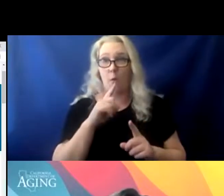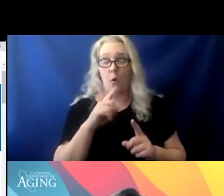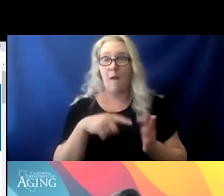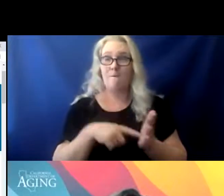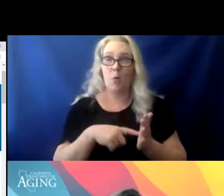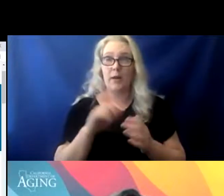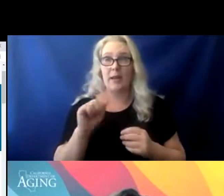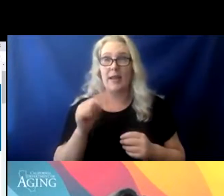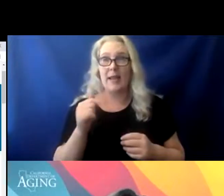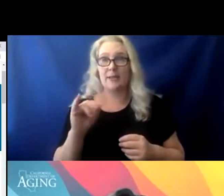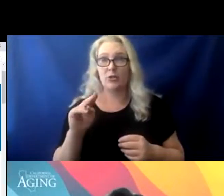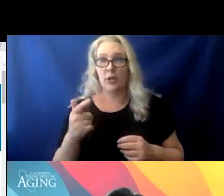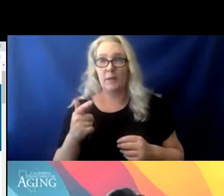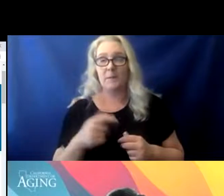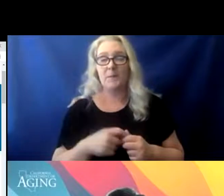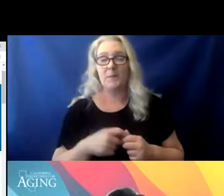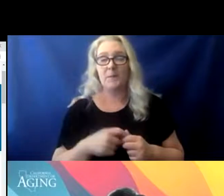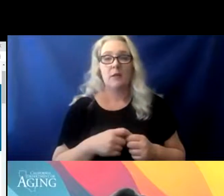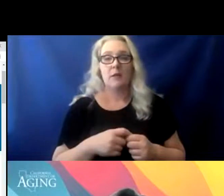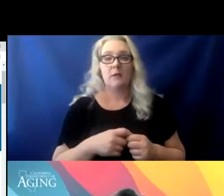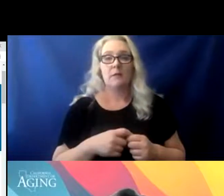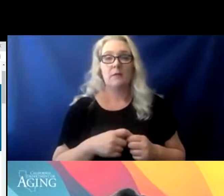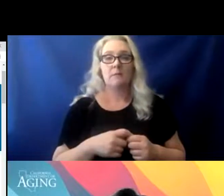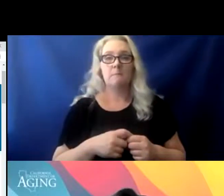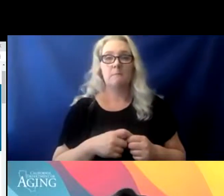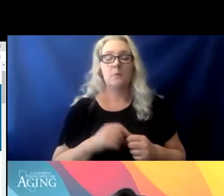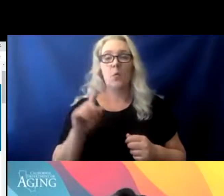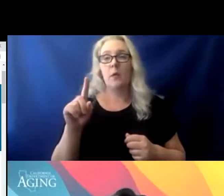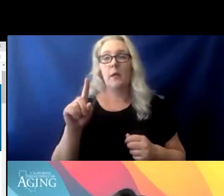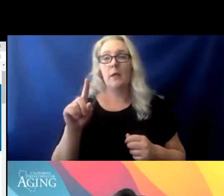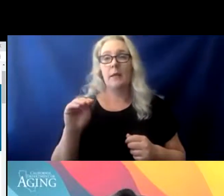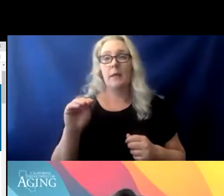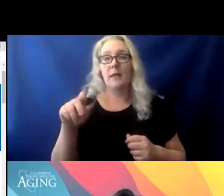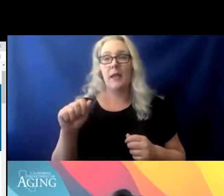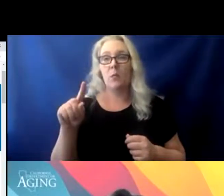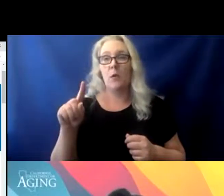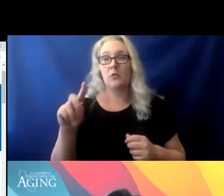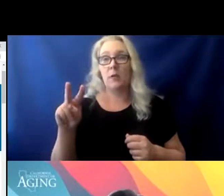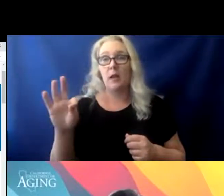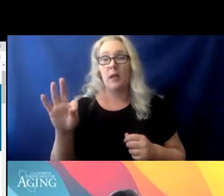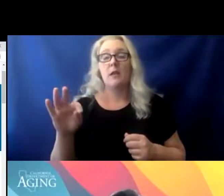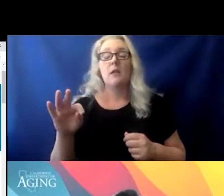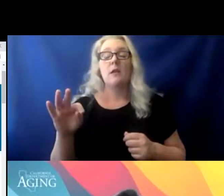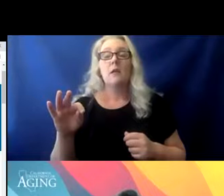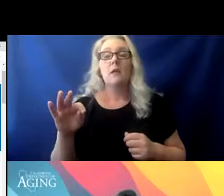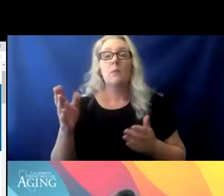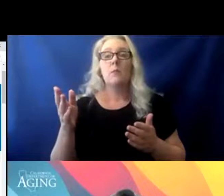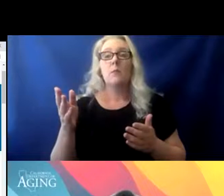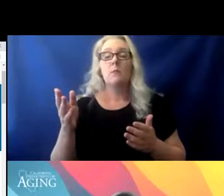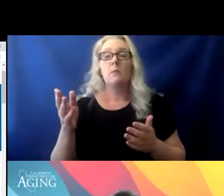think consistent with, for example, MPA Initiative 129, which calls for bringing older adult basic